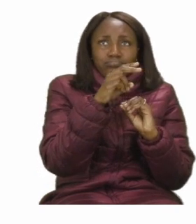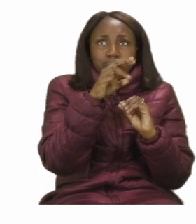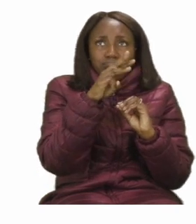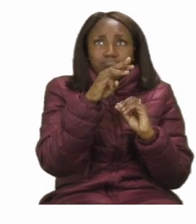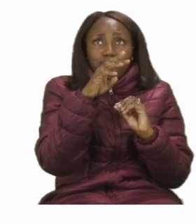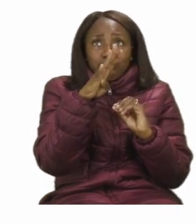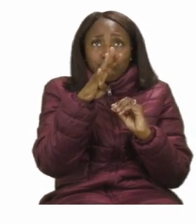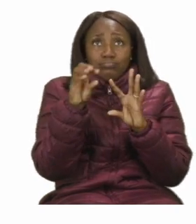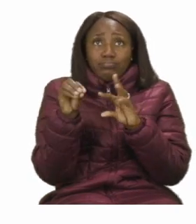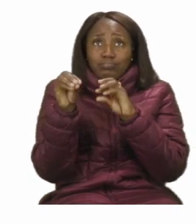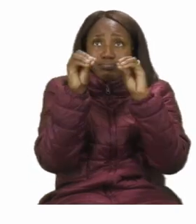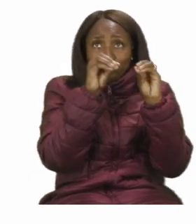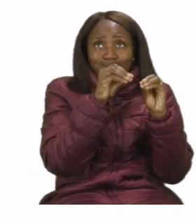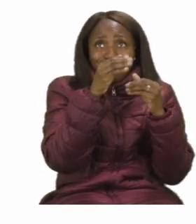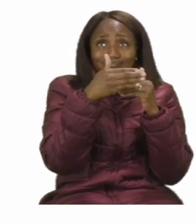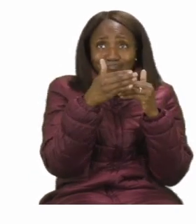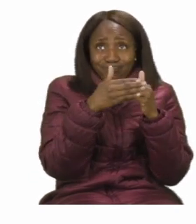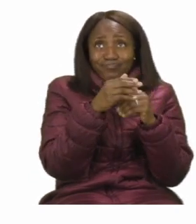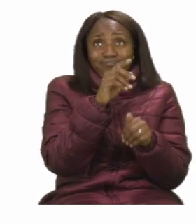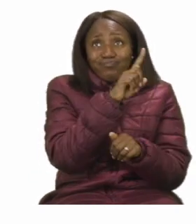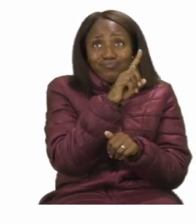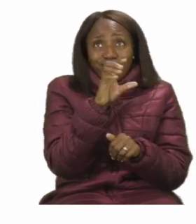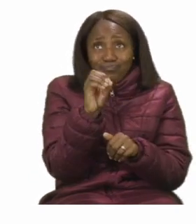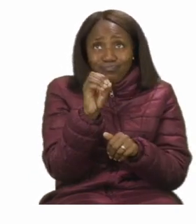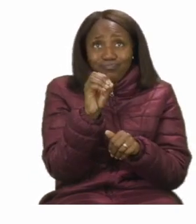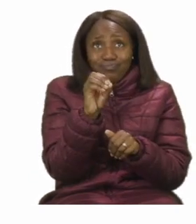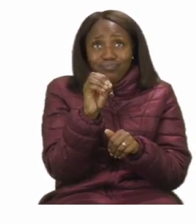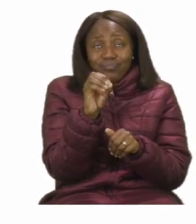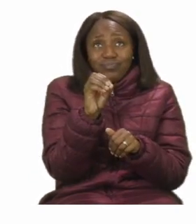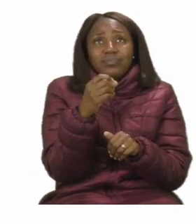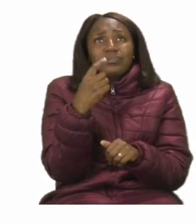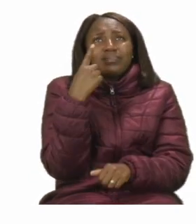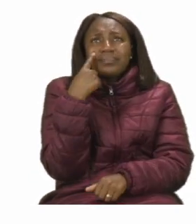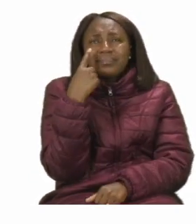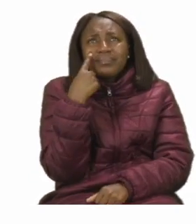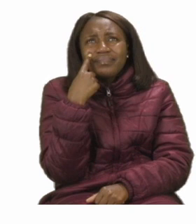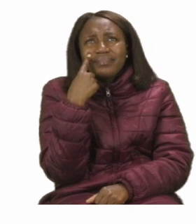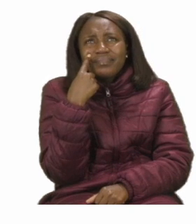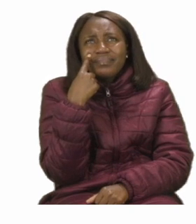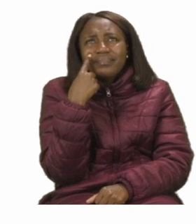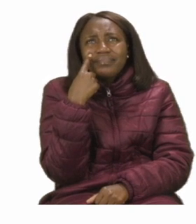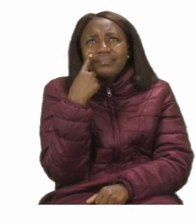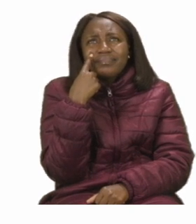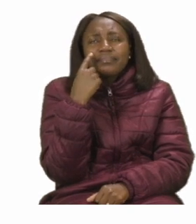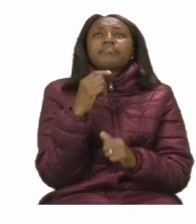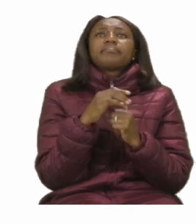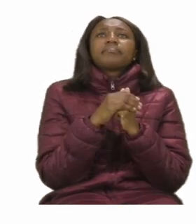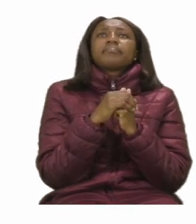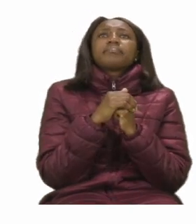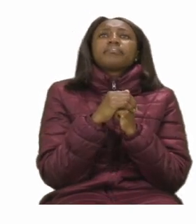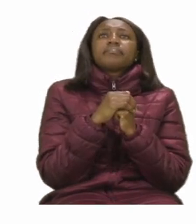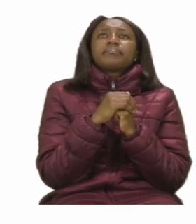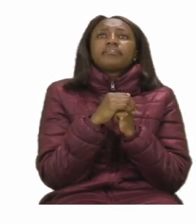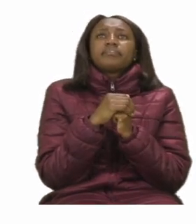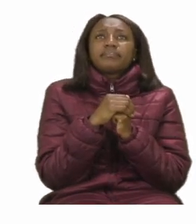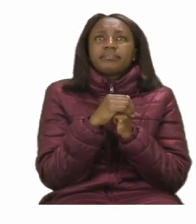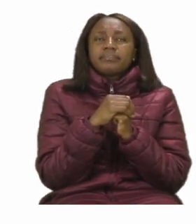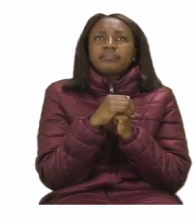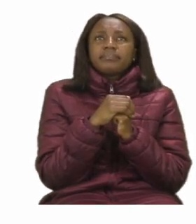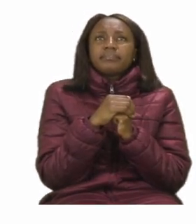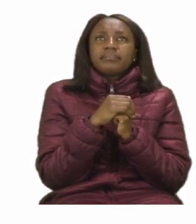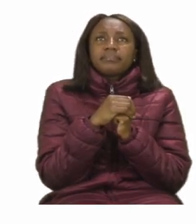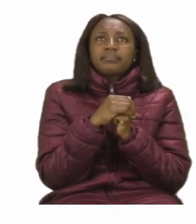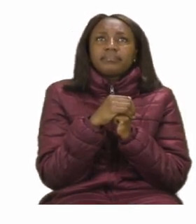now remember grade 3s, you have to look at this example and study it carefully so that we can do